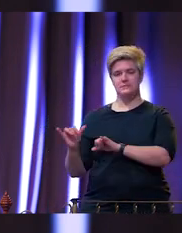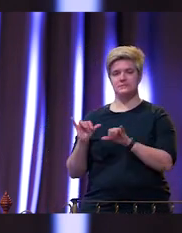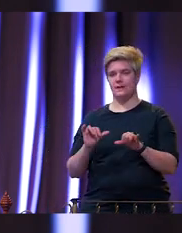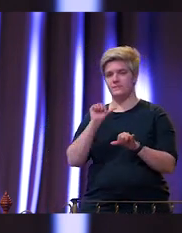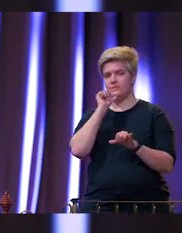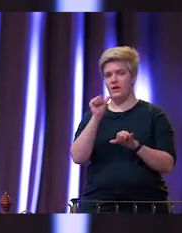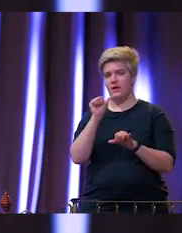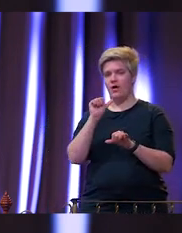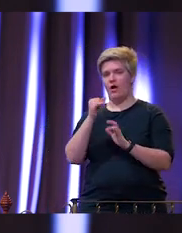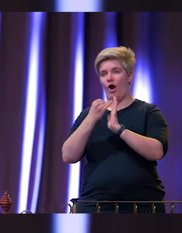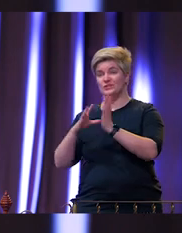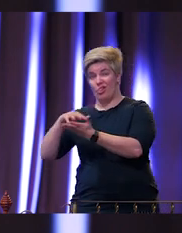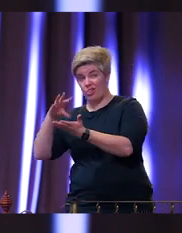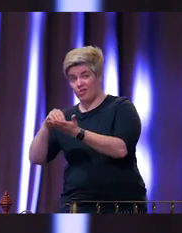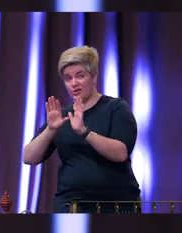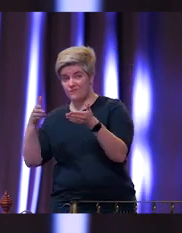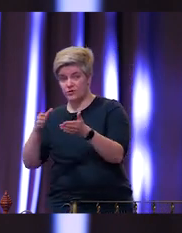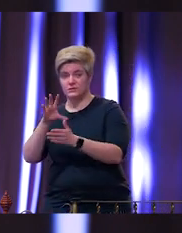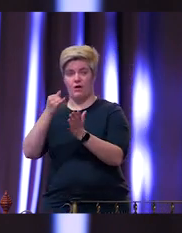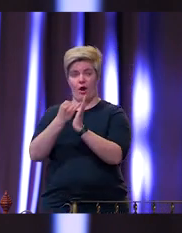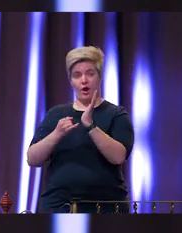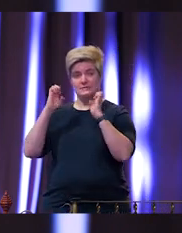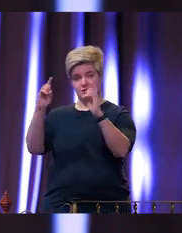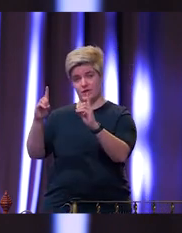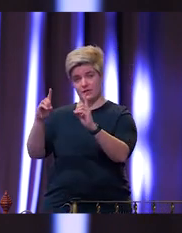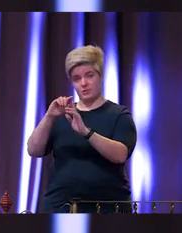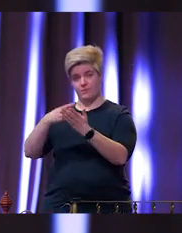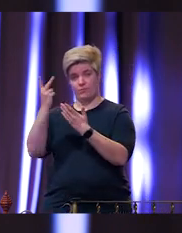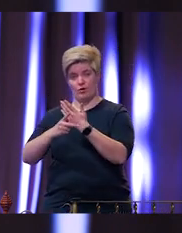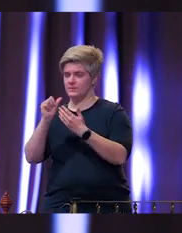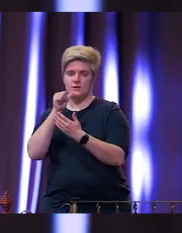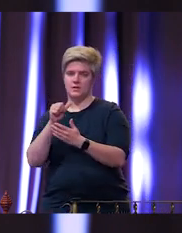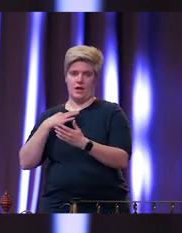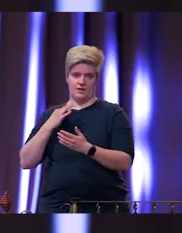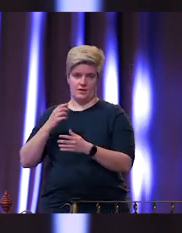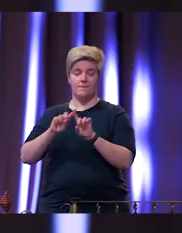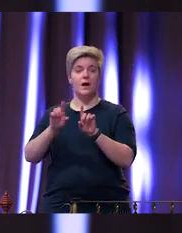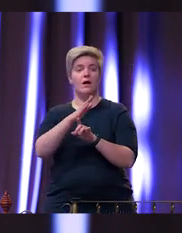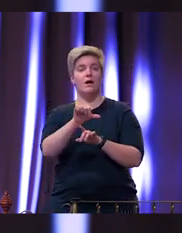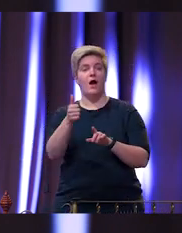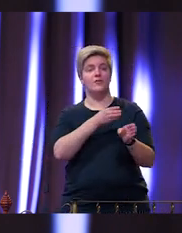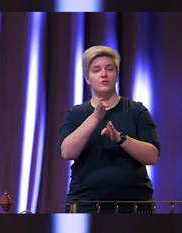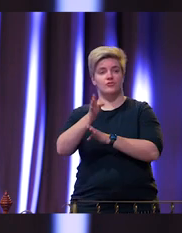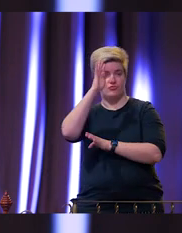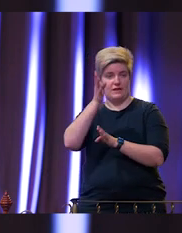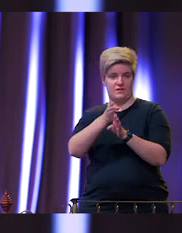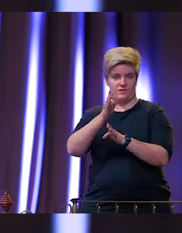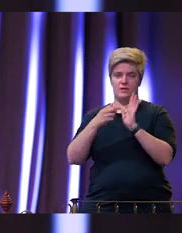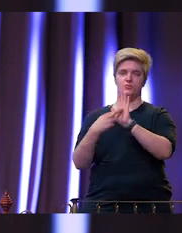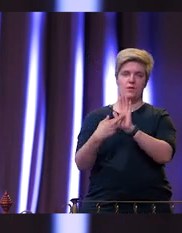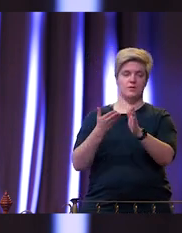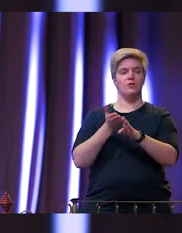is arts learning or arts education. But every other discipline is in the creative discipline is represented in terms of